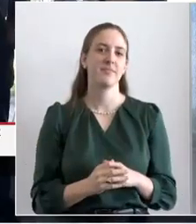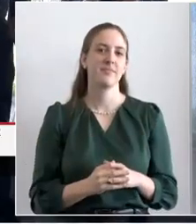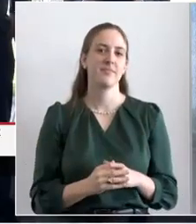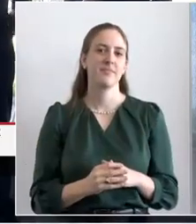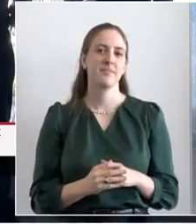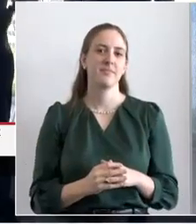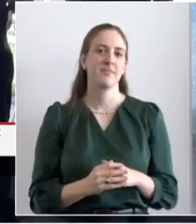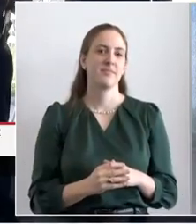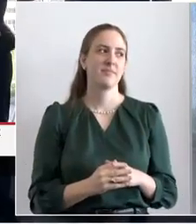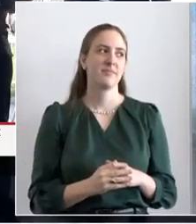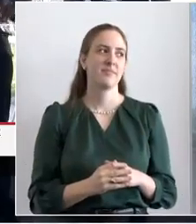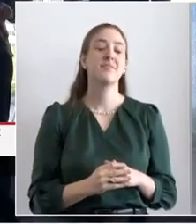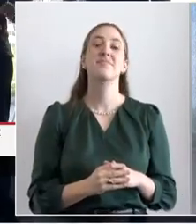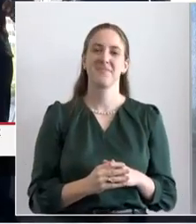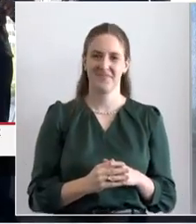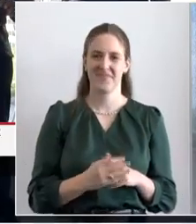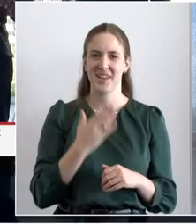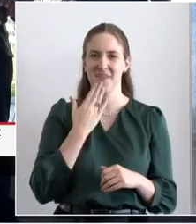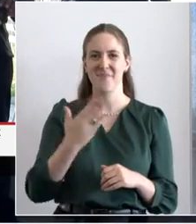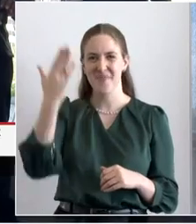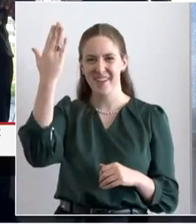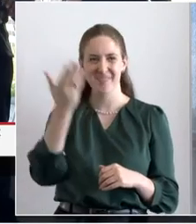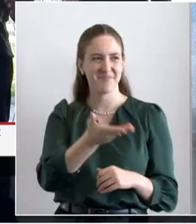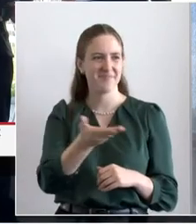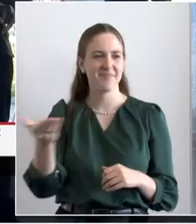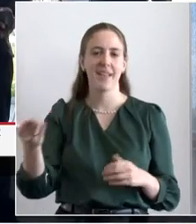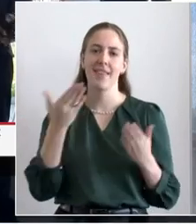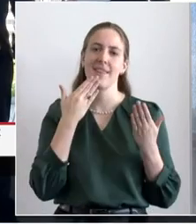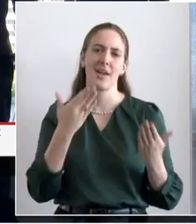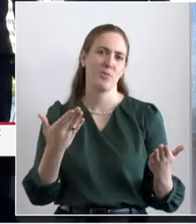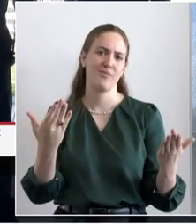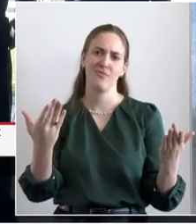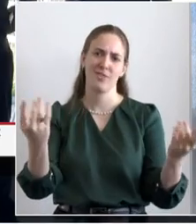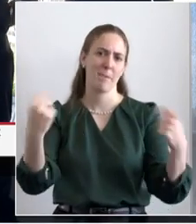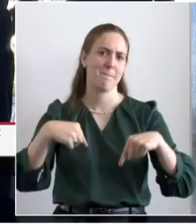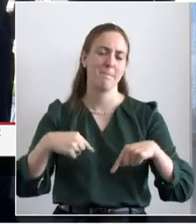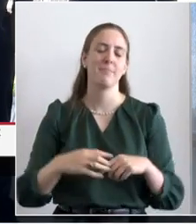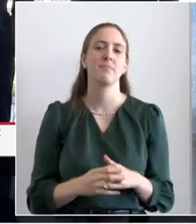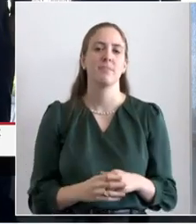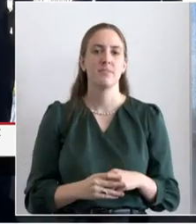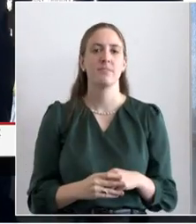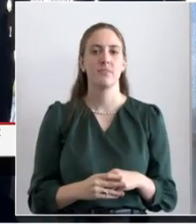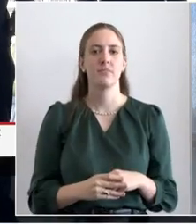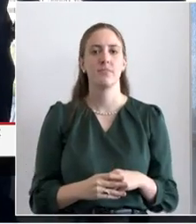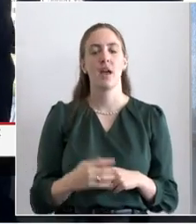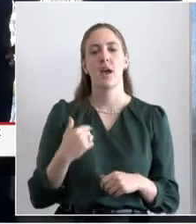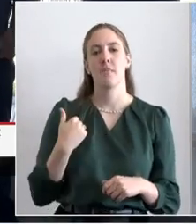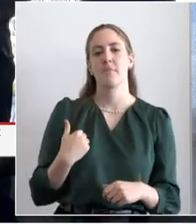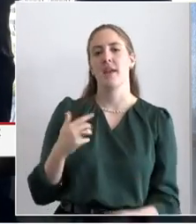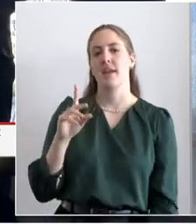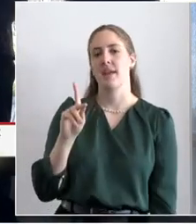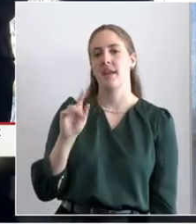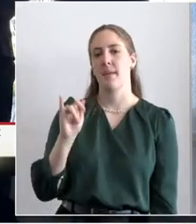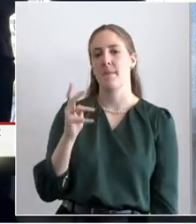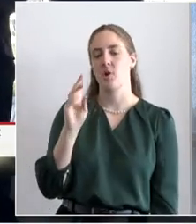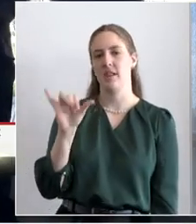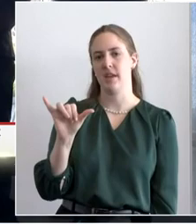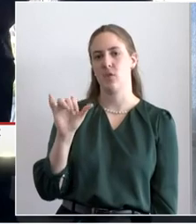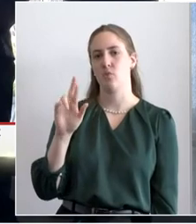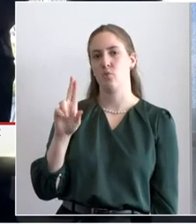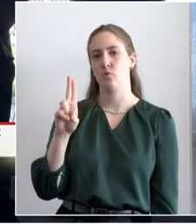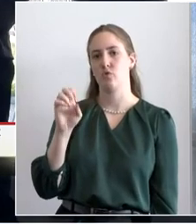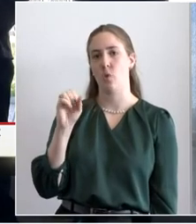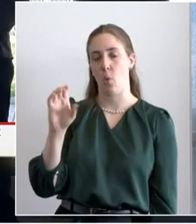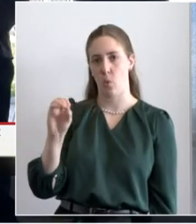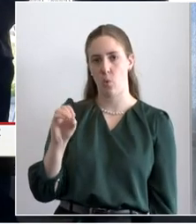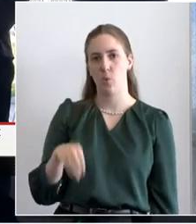Please be short. Good morning, everyone, and thank you all for being here. I'm Kimberly Russo. I'm the CEO of GW Hospital and the